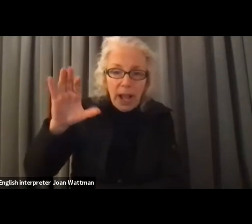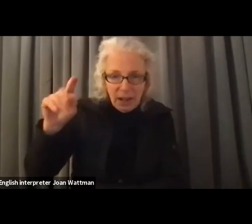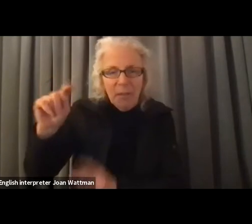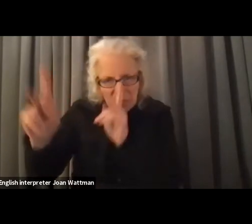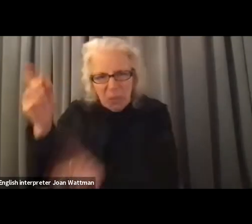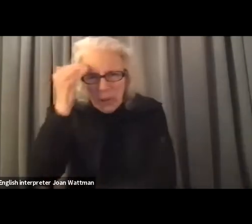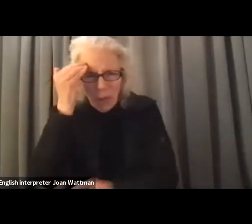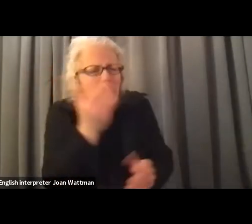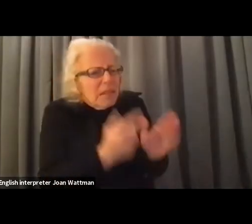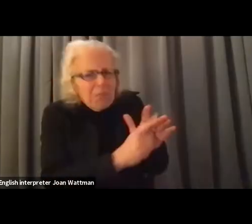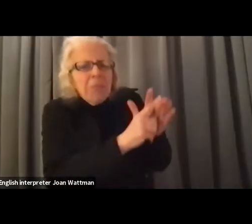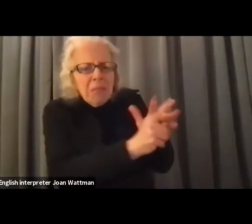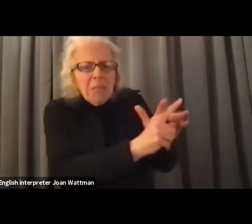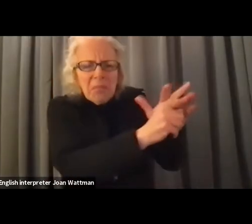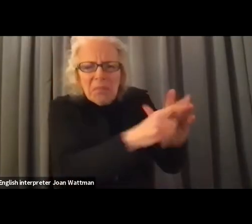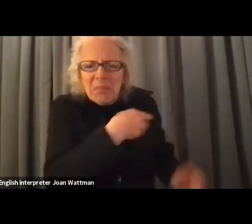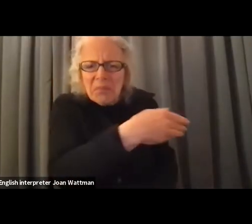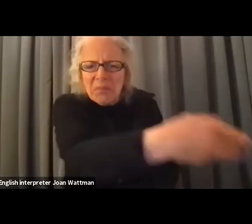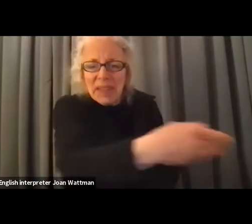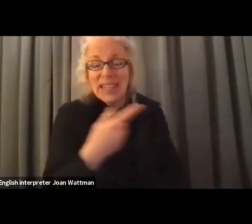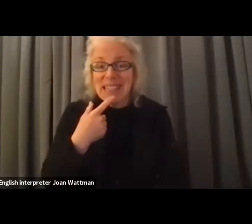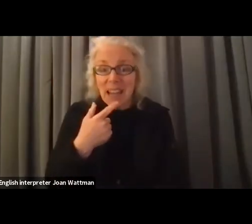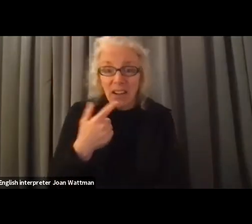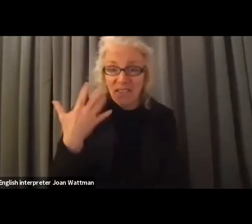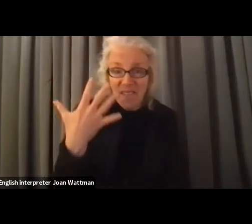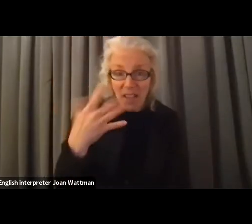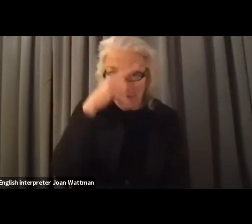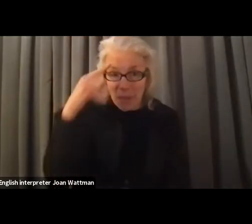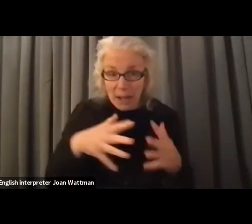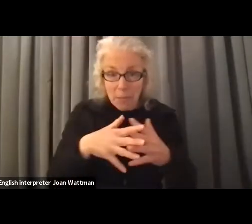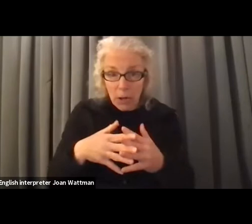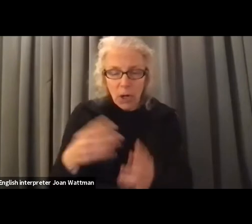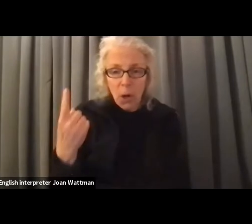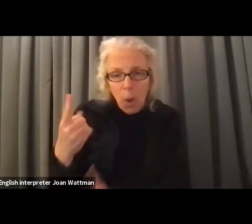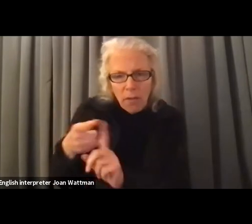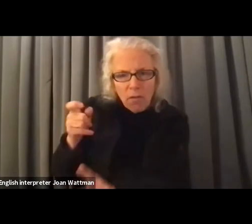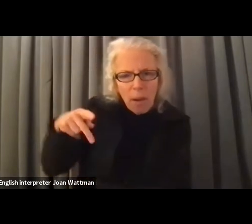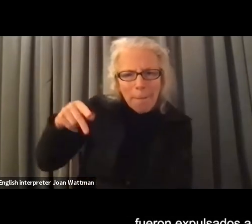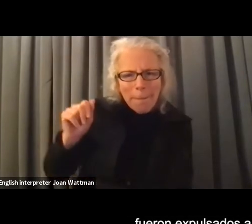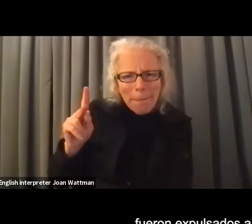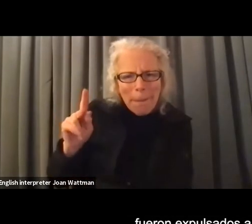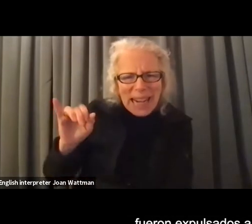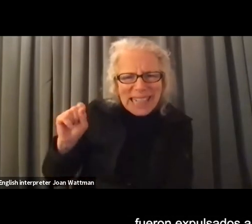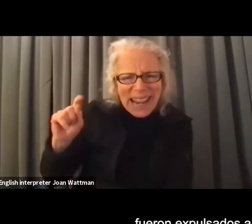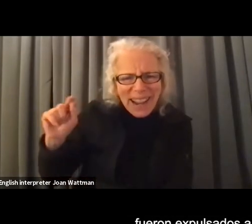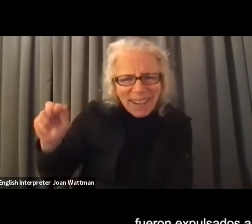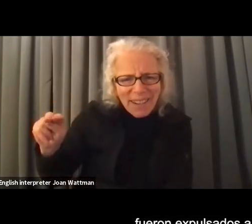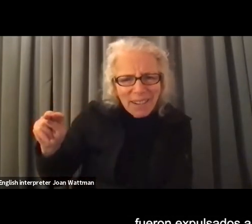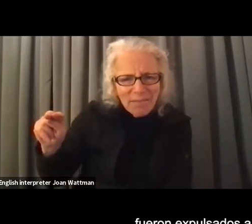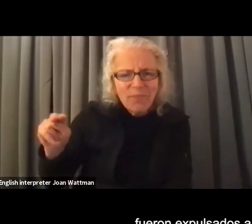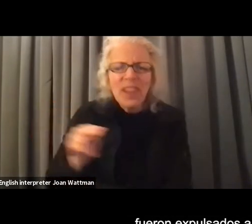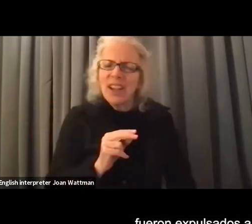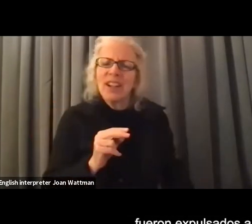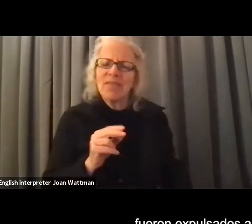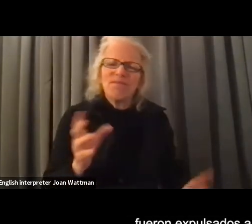memory. Quote, 5 Black Americans and 1 Pakistani were forcibly removed